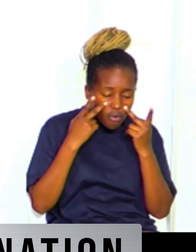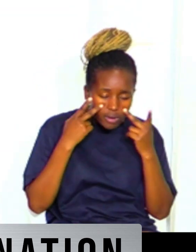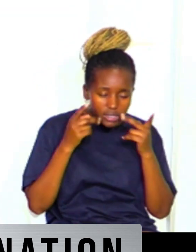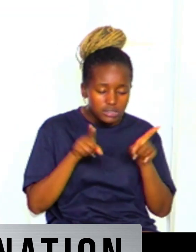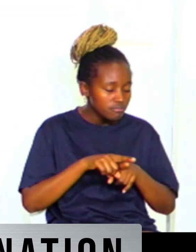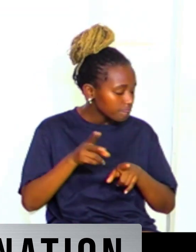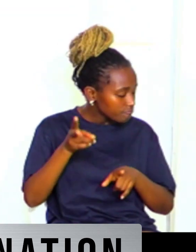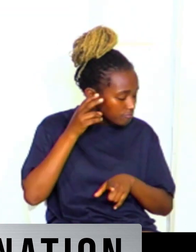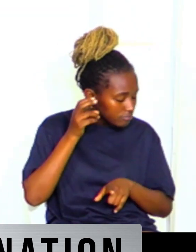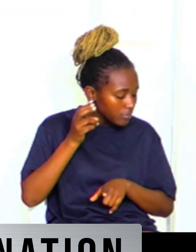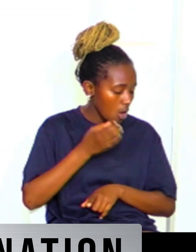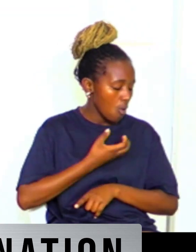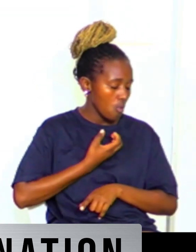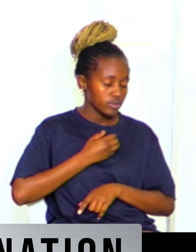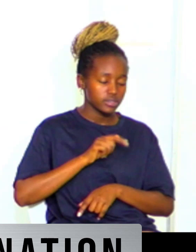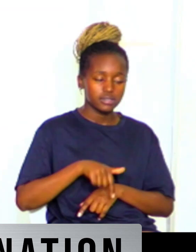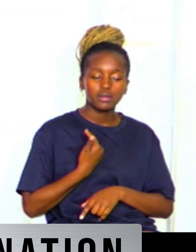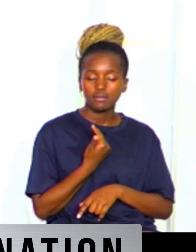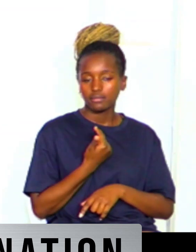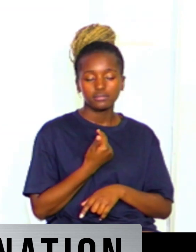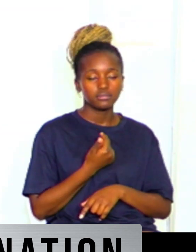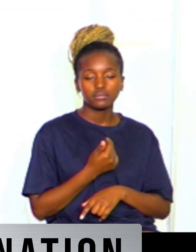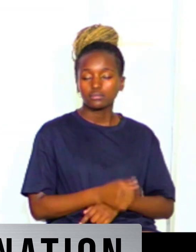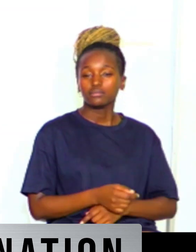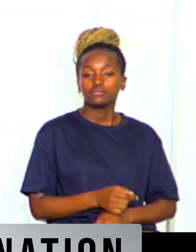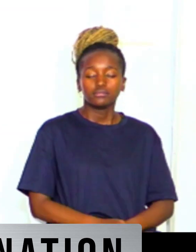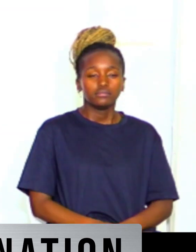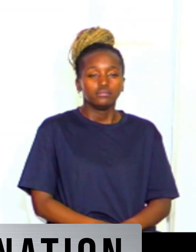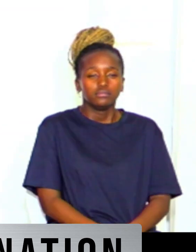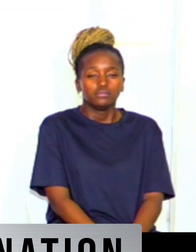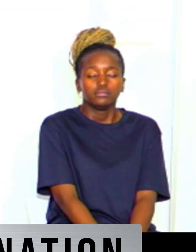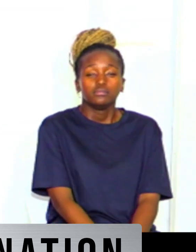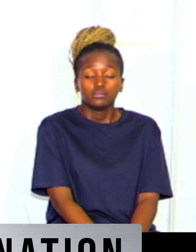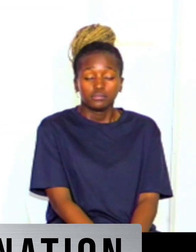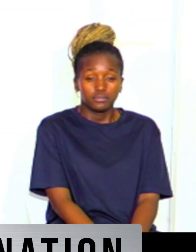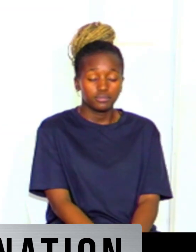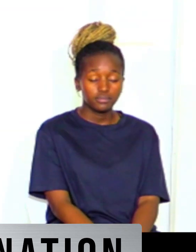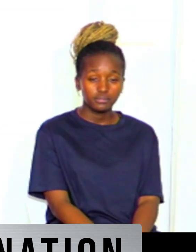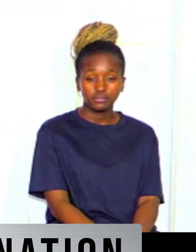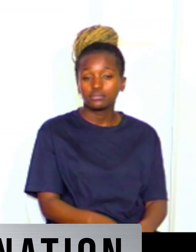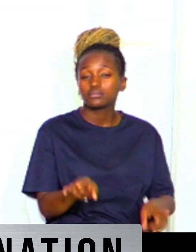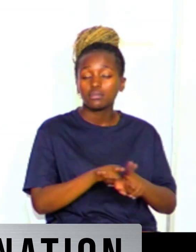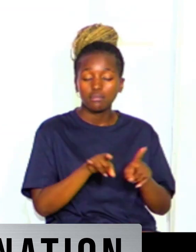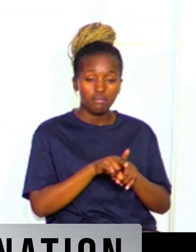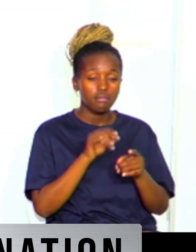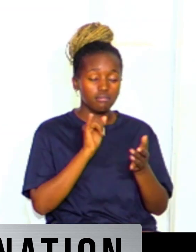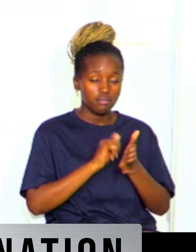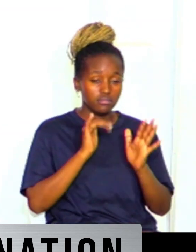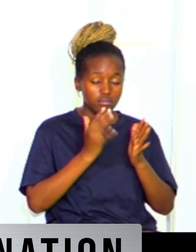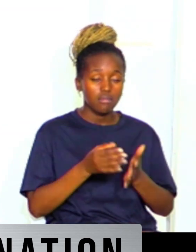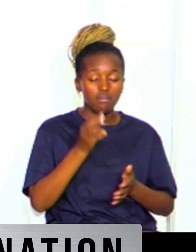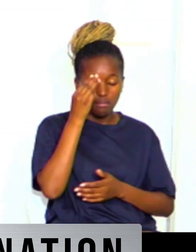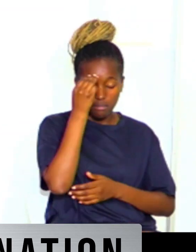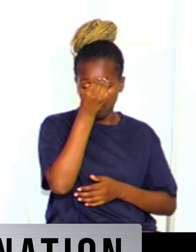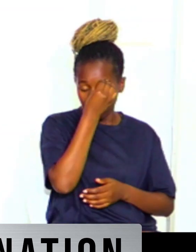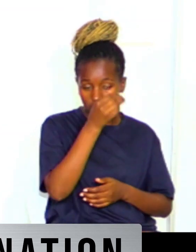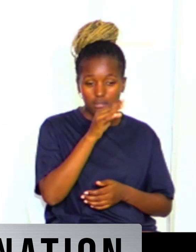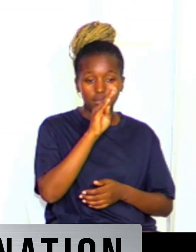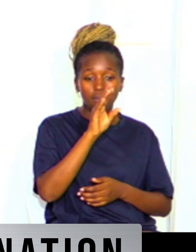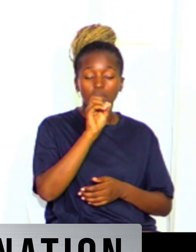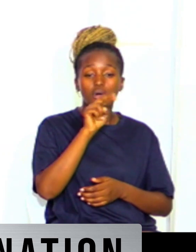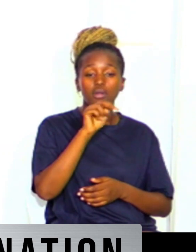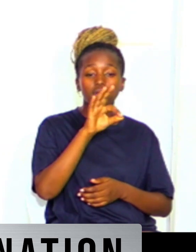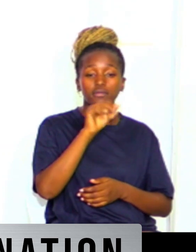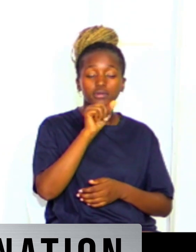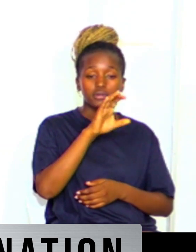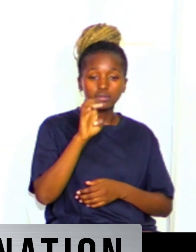isikizwe online? You see, that doesn't make sense. So that's how Matakarua went. Boniface Mwangi ndiye alikuwa anaenda anasema no,